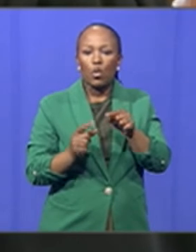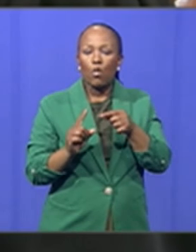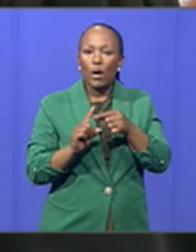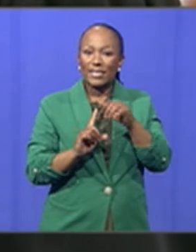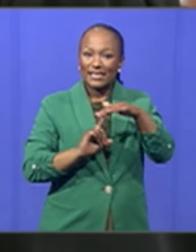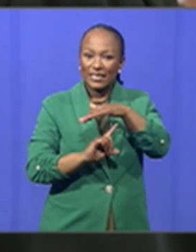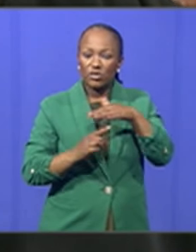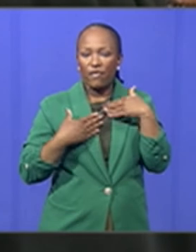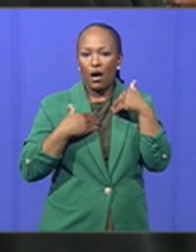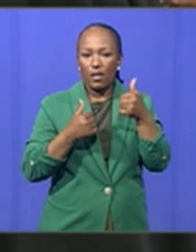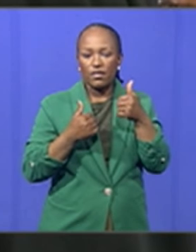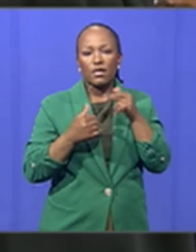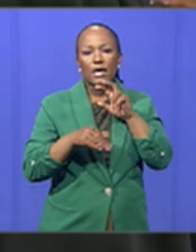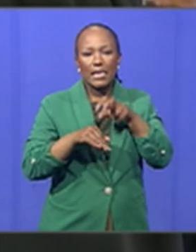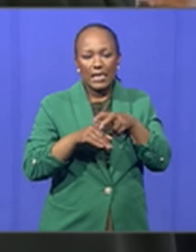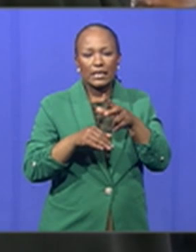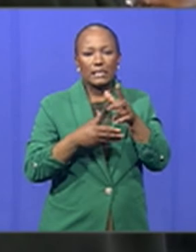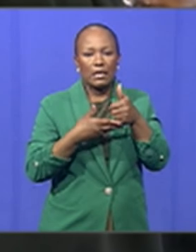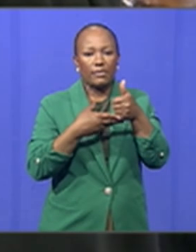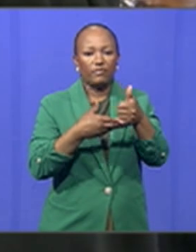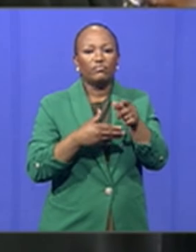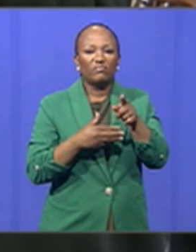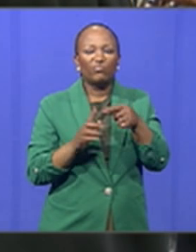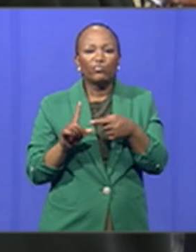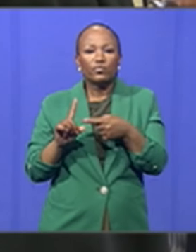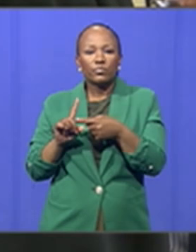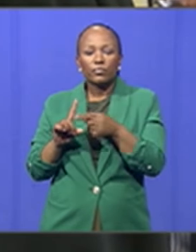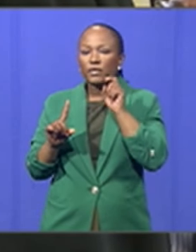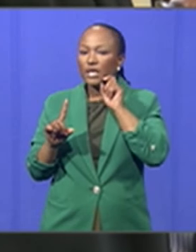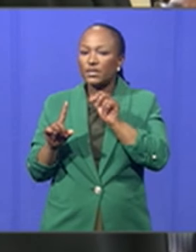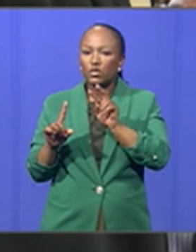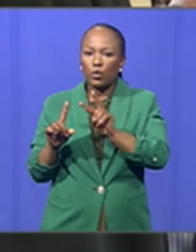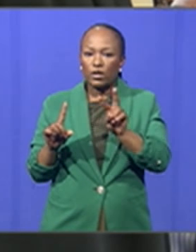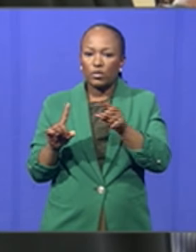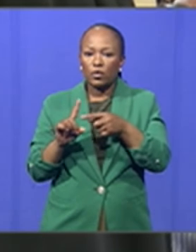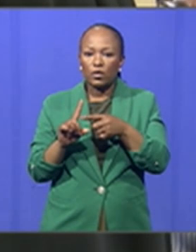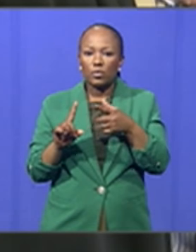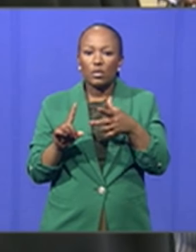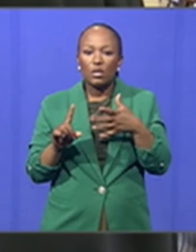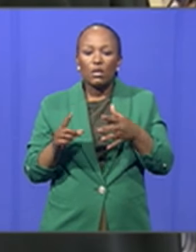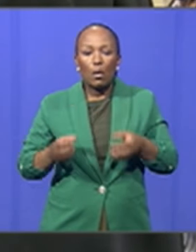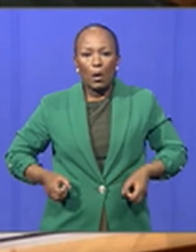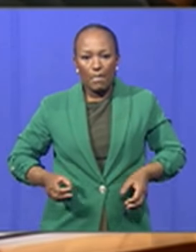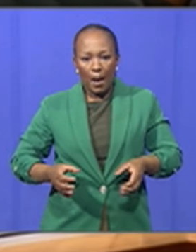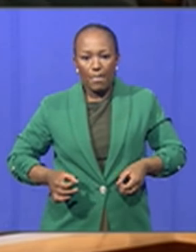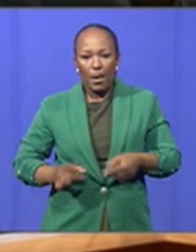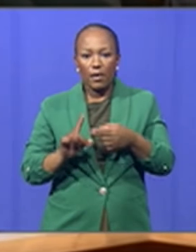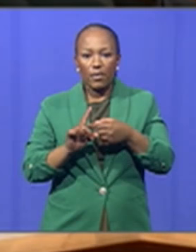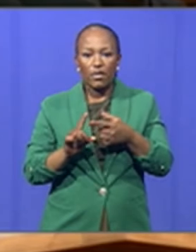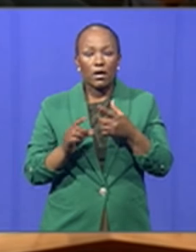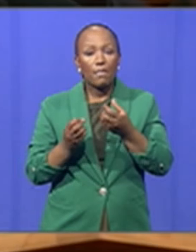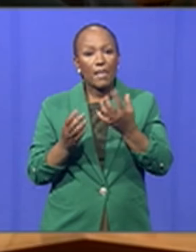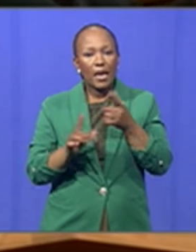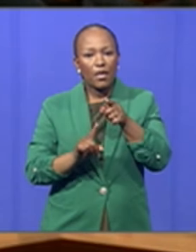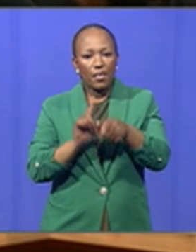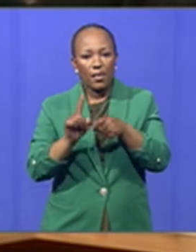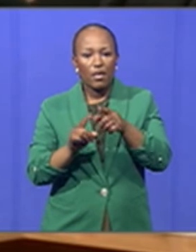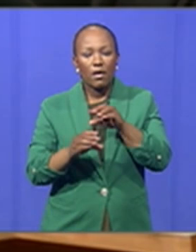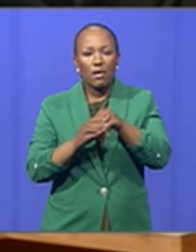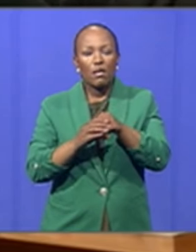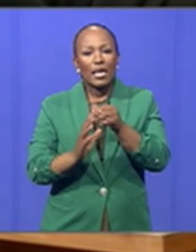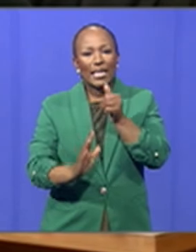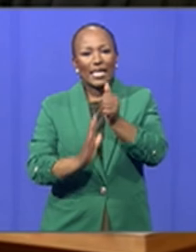sa lephelo se tlhoka šedi. Molatofatšo wa mengwaga ye 22 yo a sepelago ka setulo sa go thetha o lebagane ditatofatšo tše mmalwa go bala